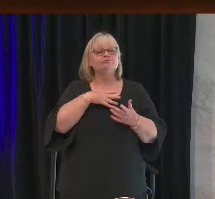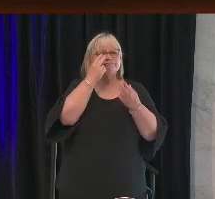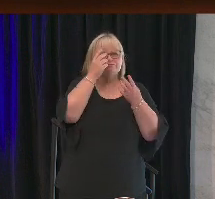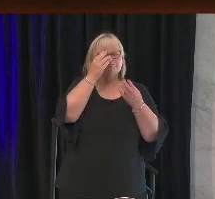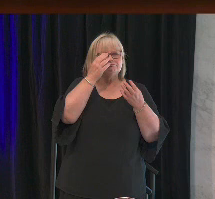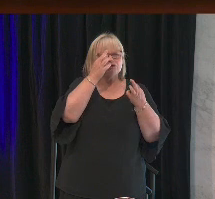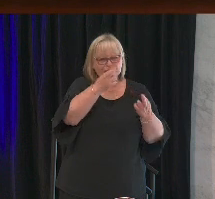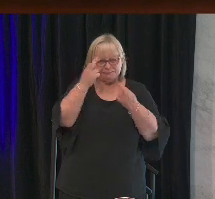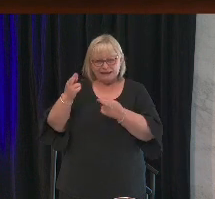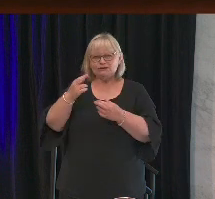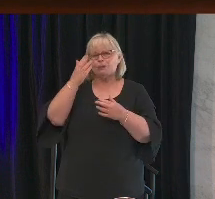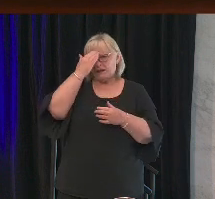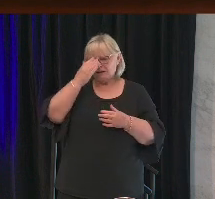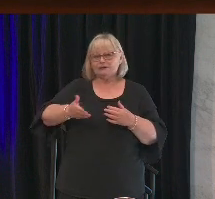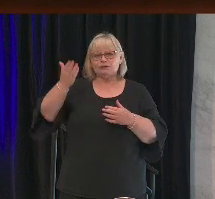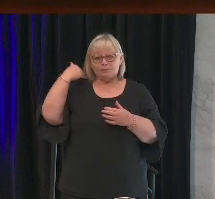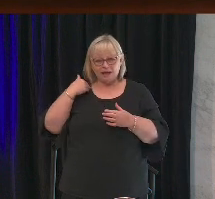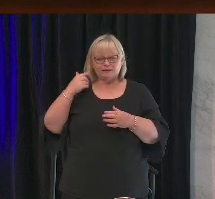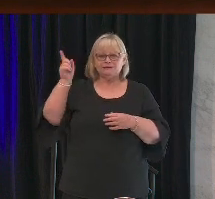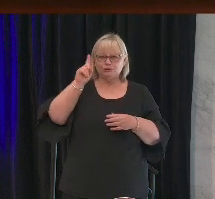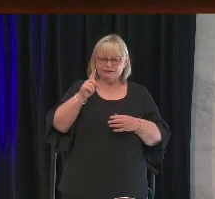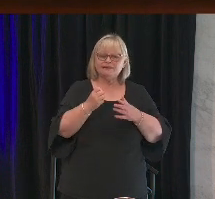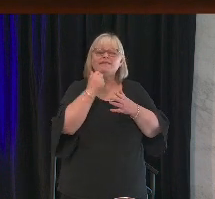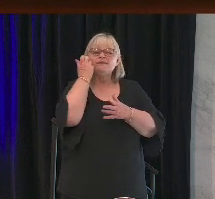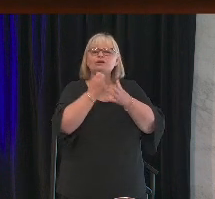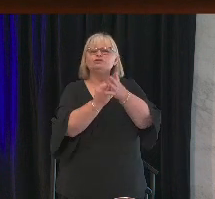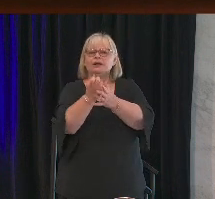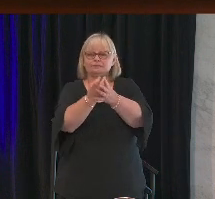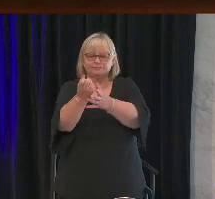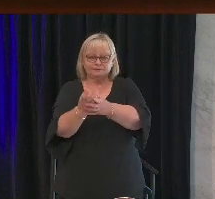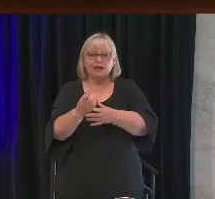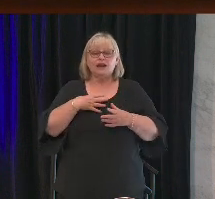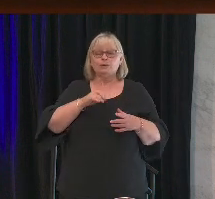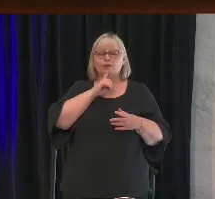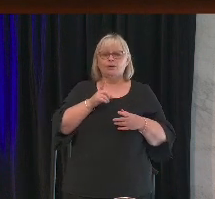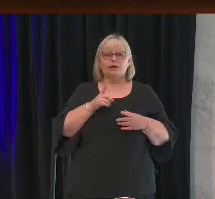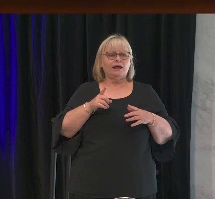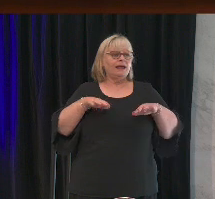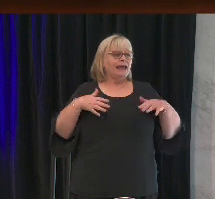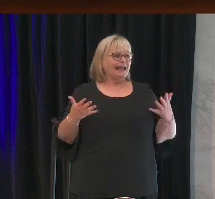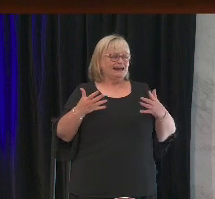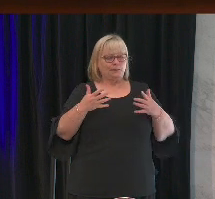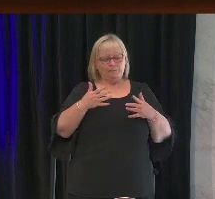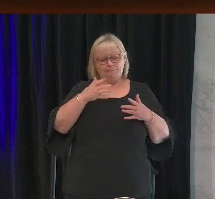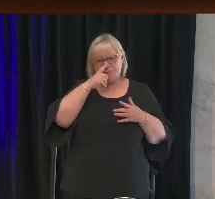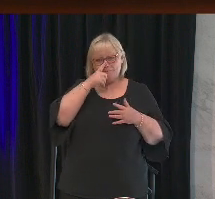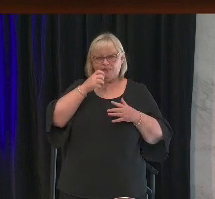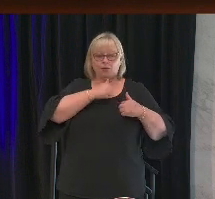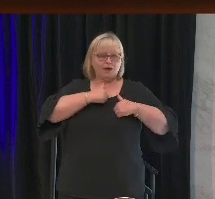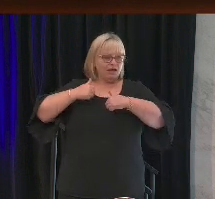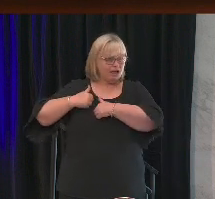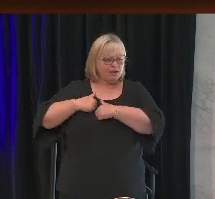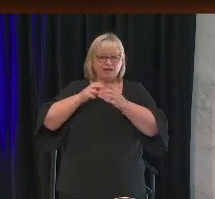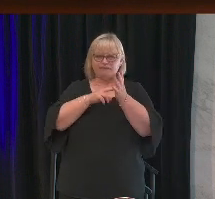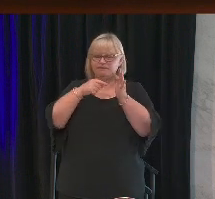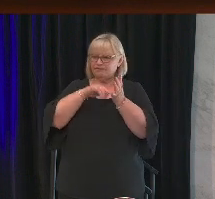their elders past and present and emerging for the future. I also wish to acknowledge serving members of our Defence Forces, any veterans who may be watching